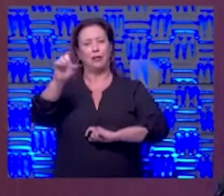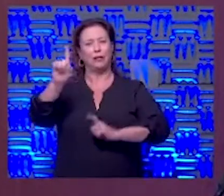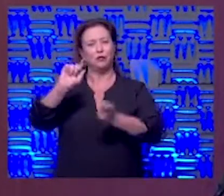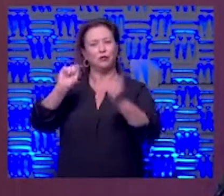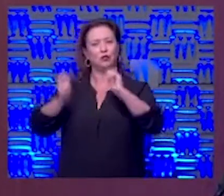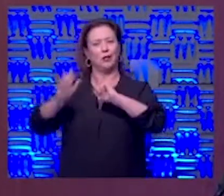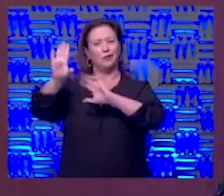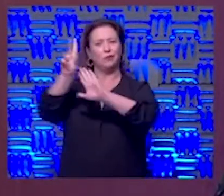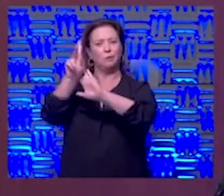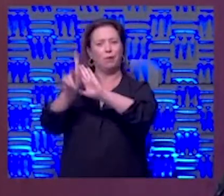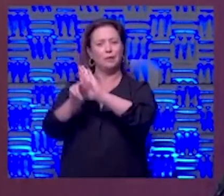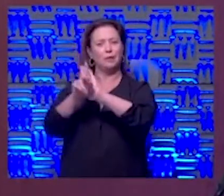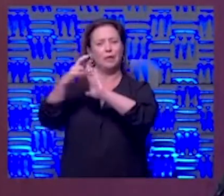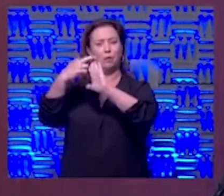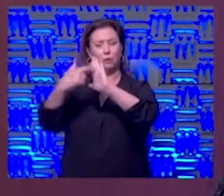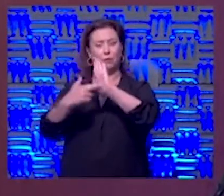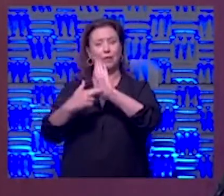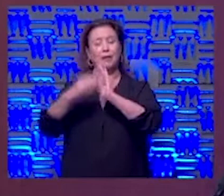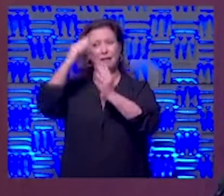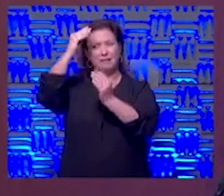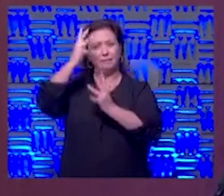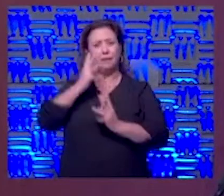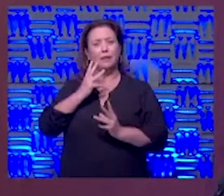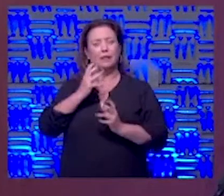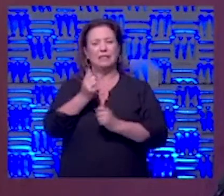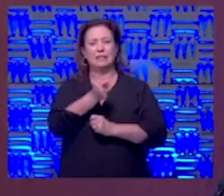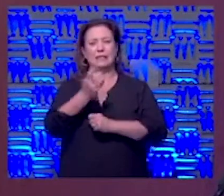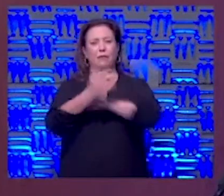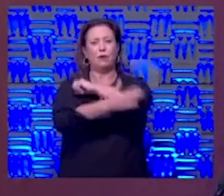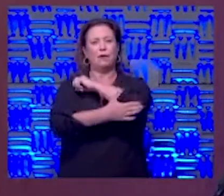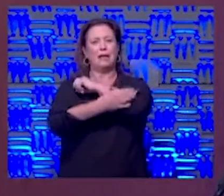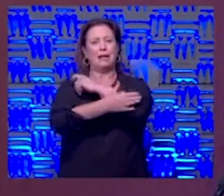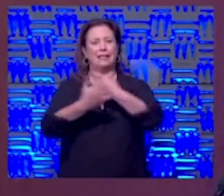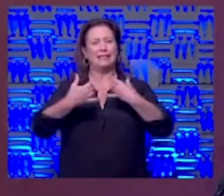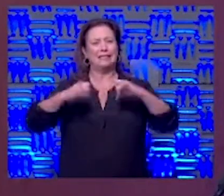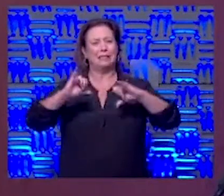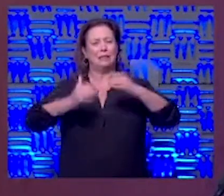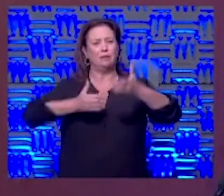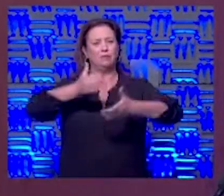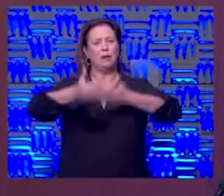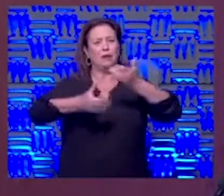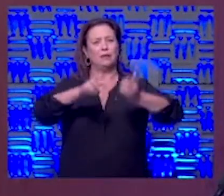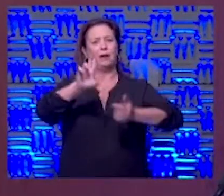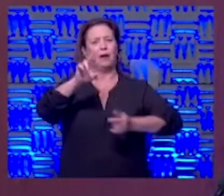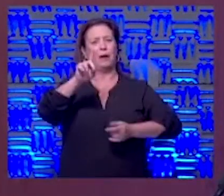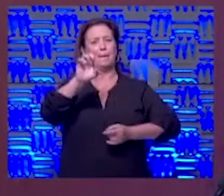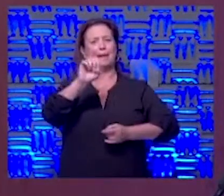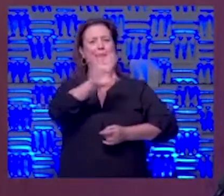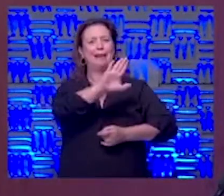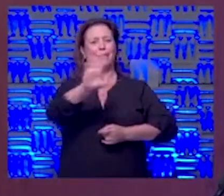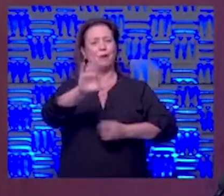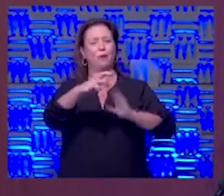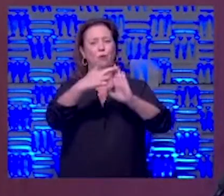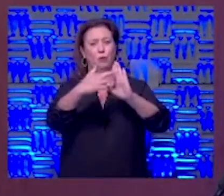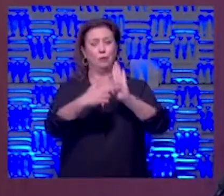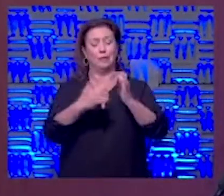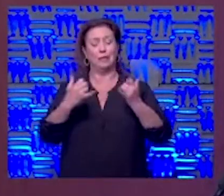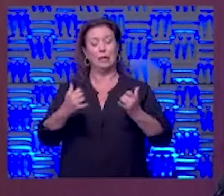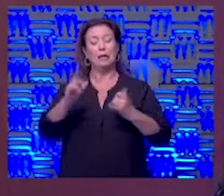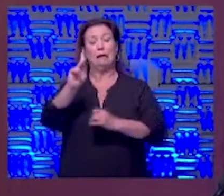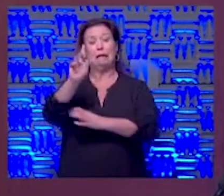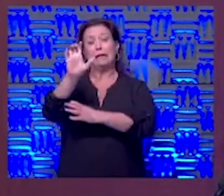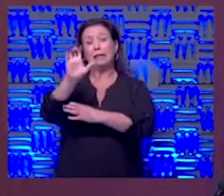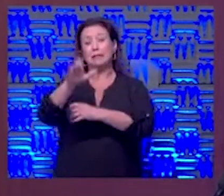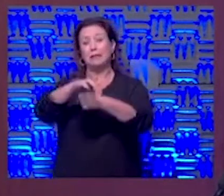And in fact, I'm told there are several counties that are currently still in the process of updating those guidelines. But currently in the Kansas